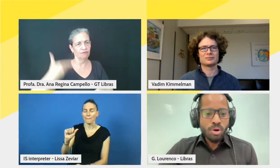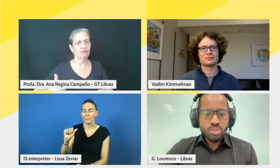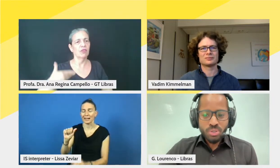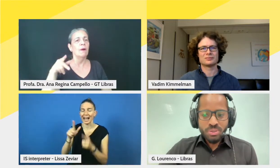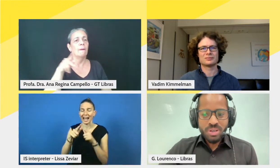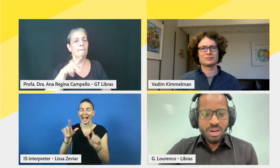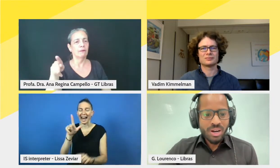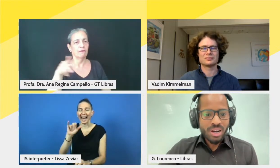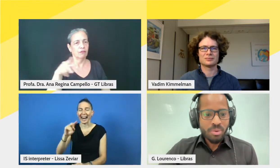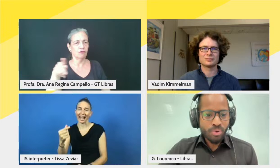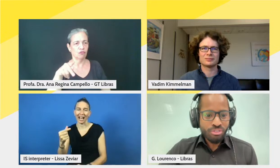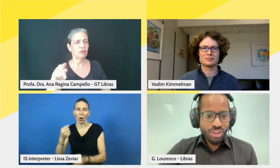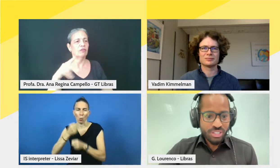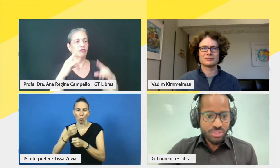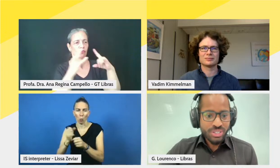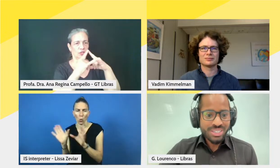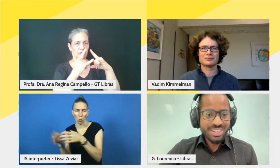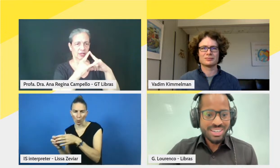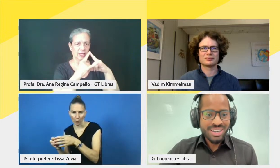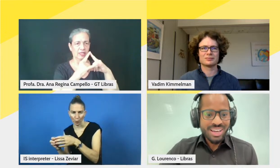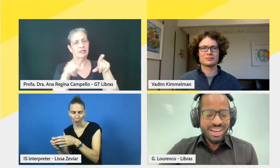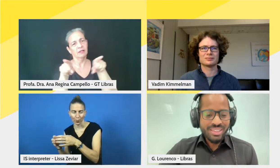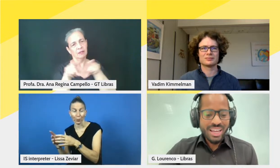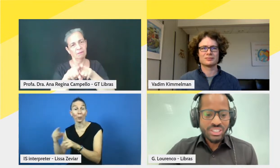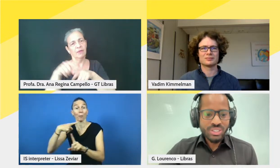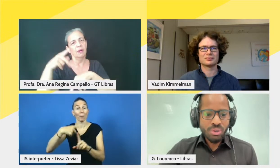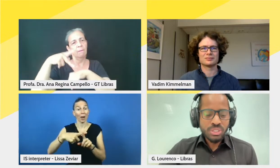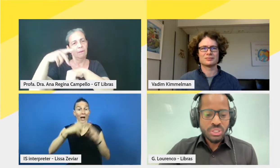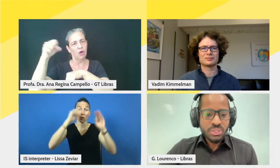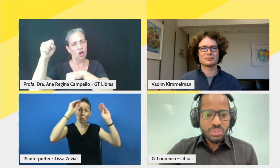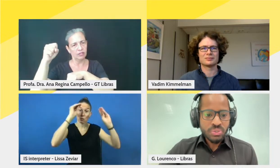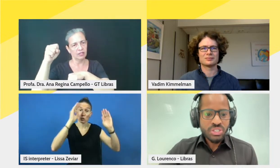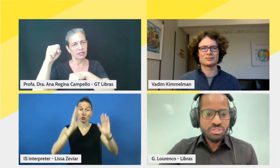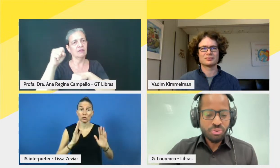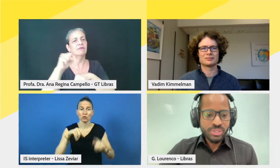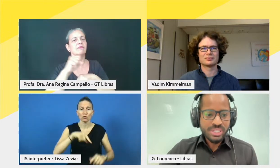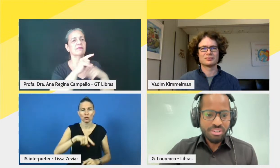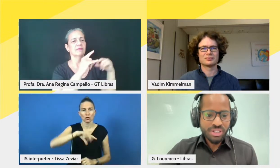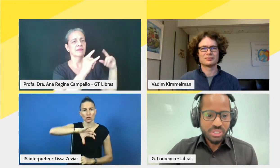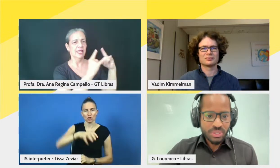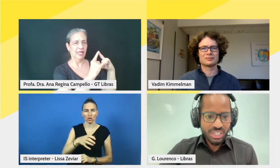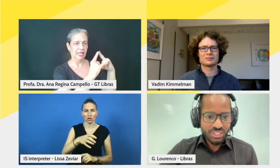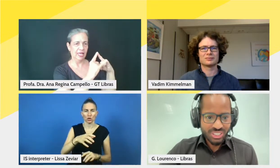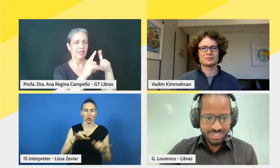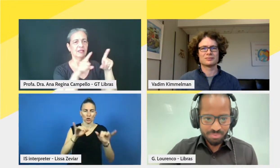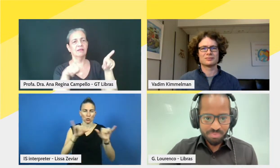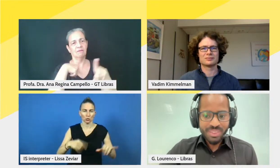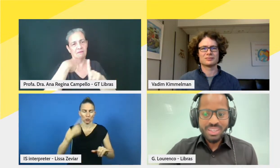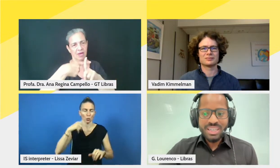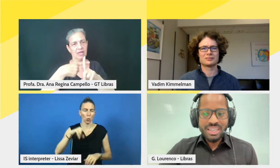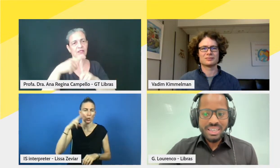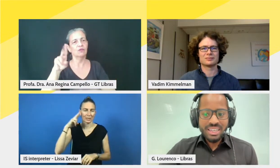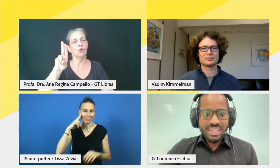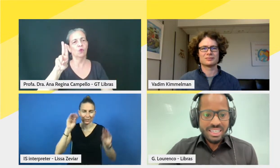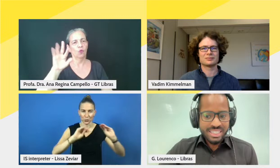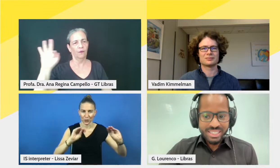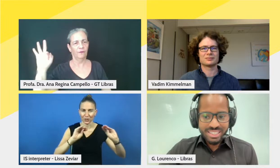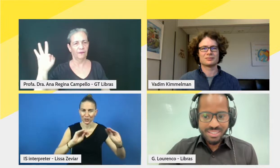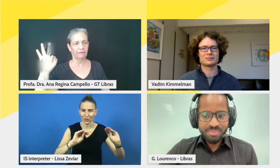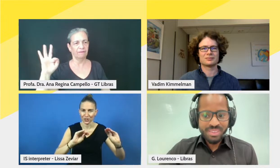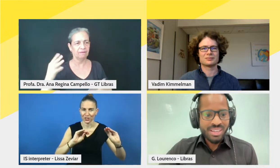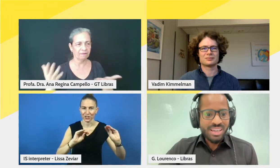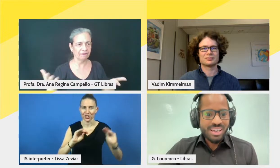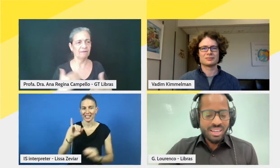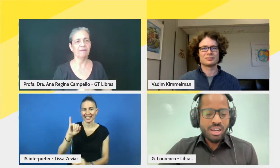and I'm also a professor at the National Institute for the Deaf Education,